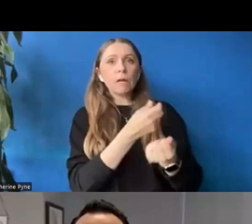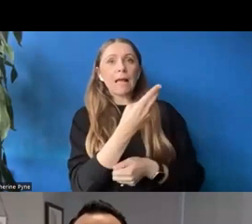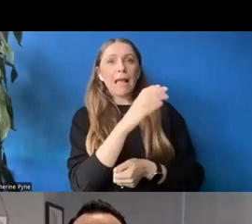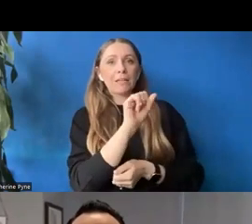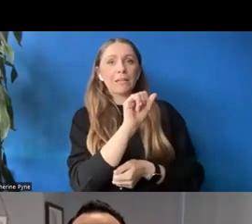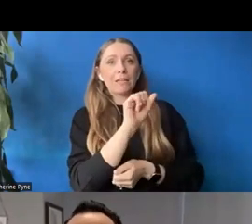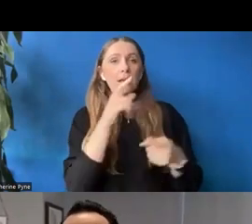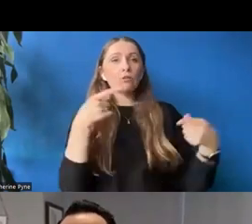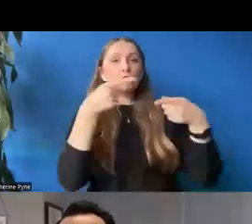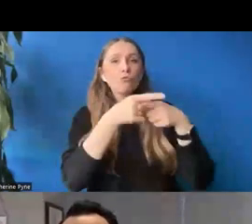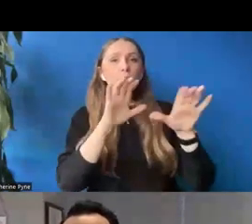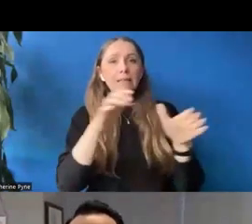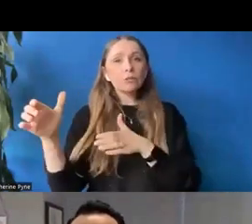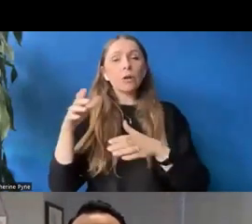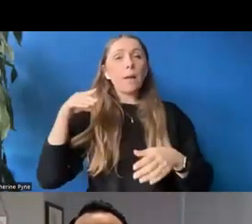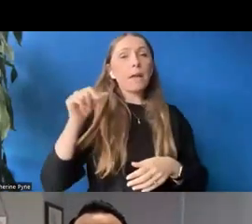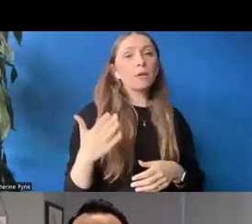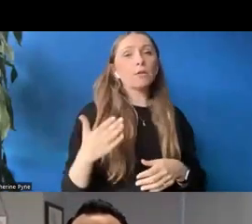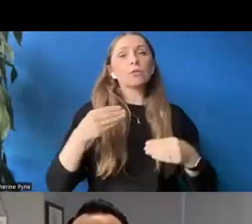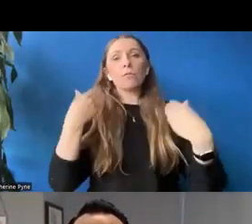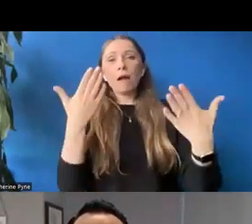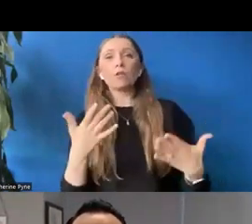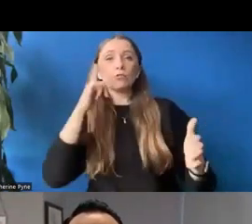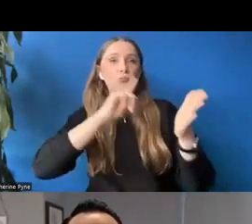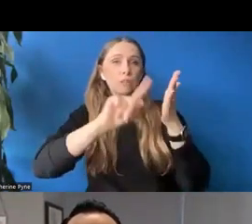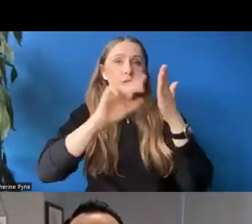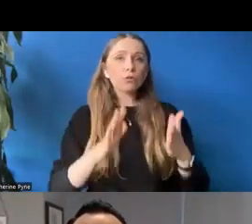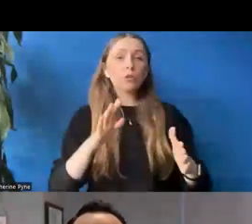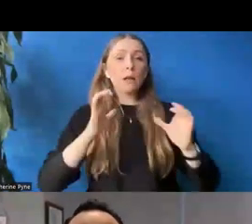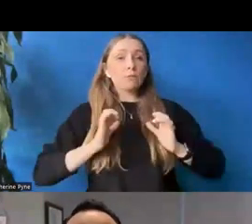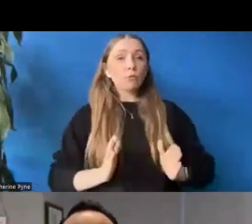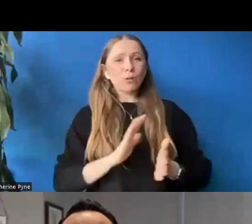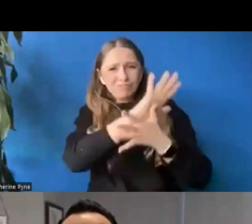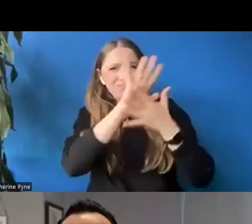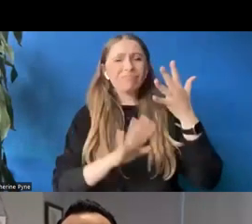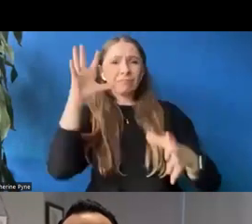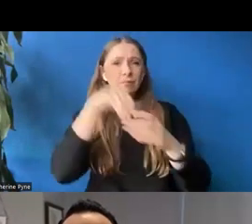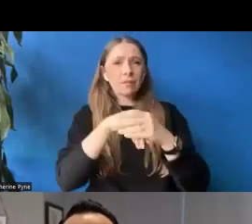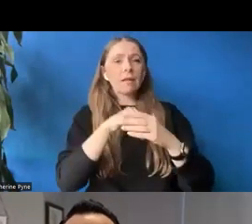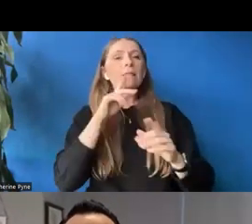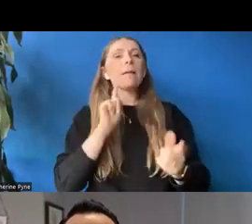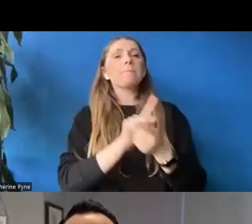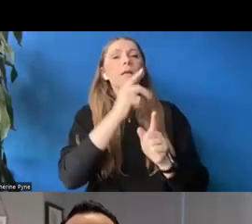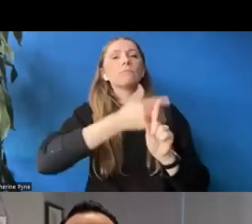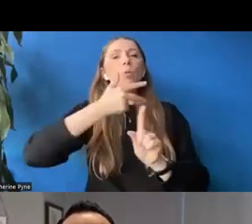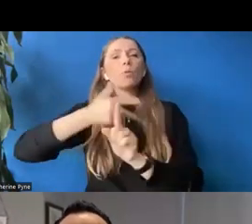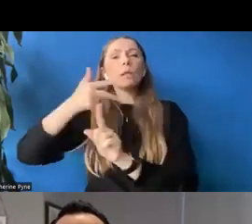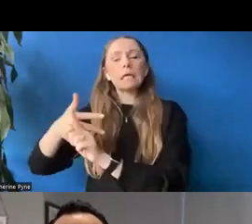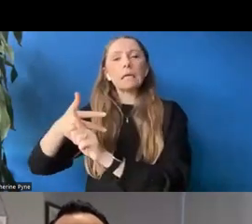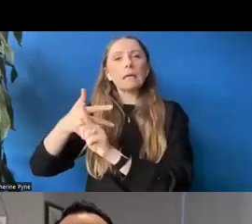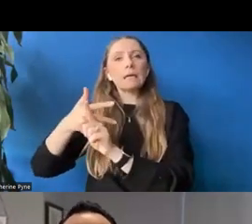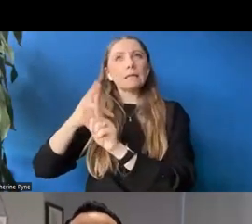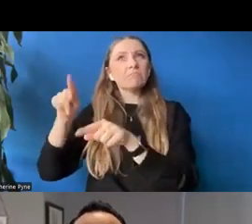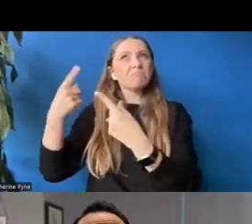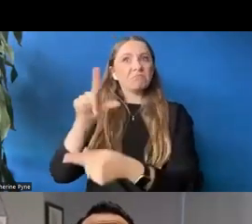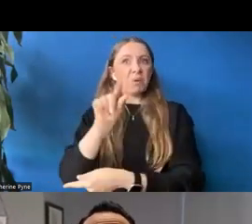It's a cross-sector group of payers, providers, researchers, consumers, and others. They meet quarterly and have been since